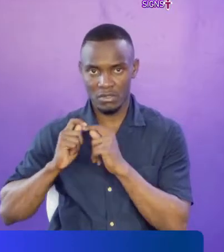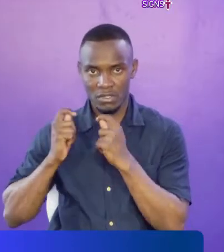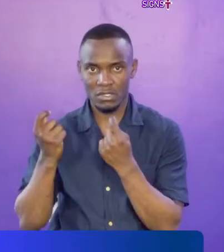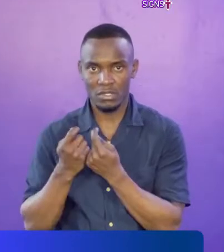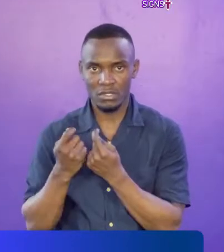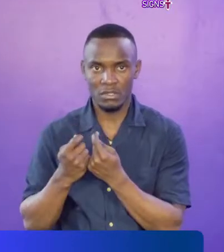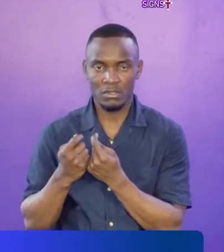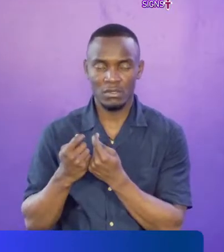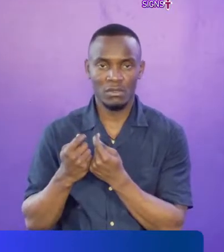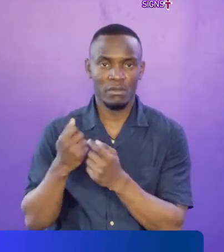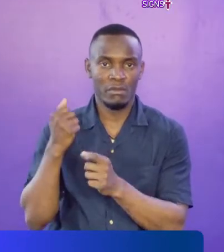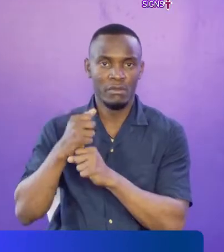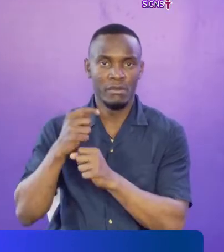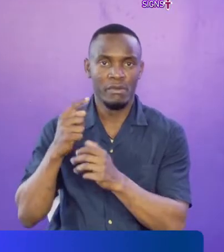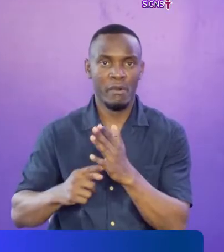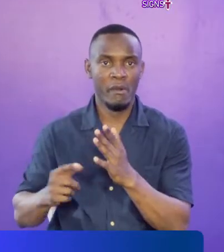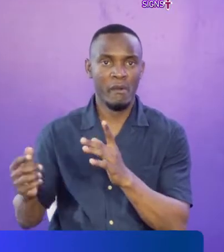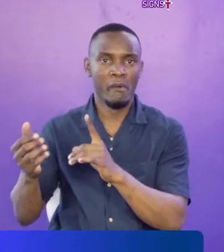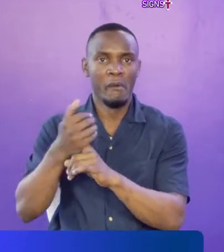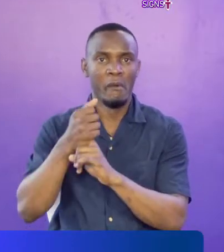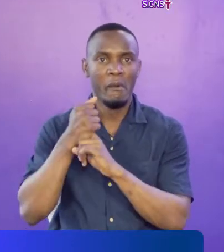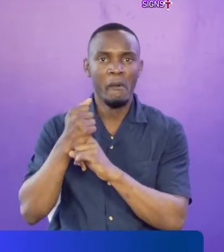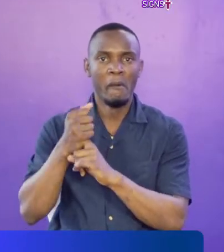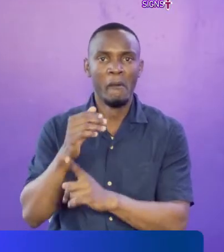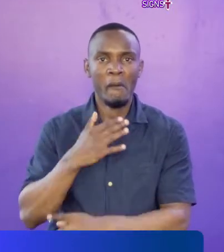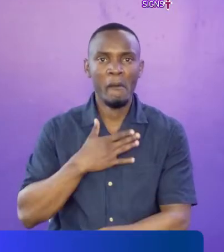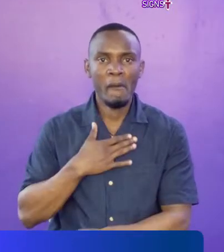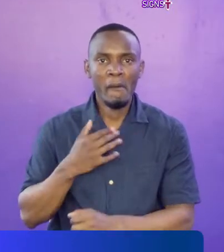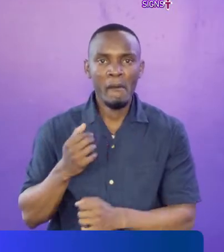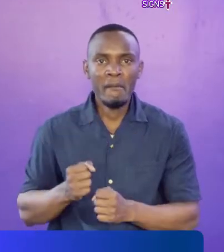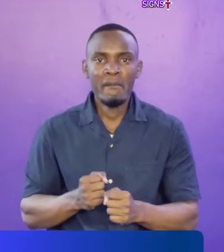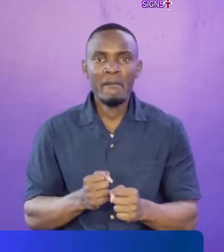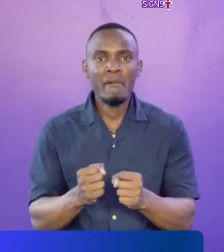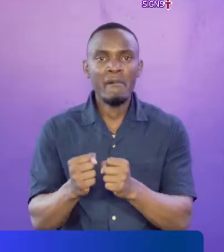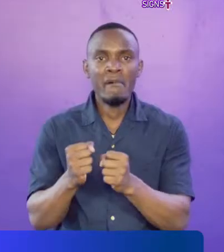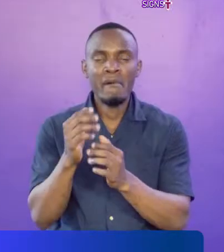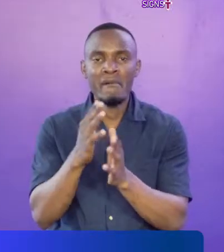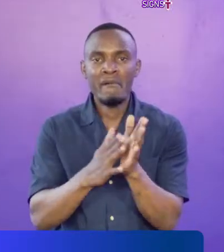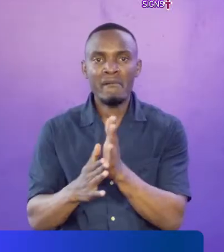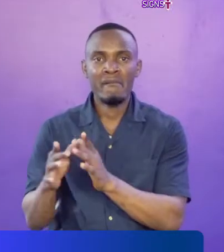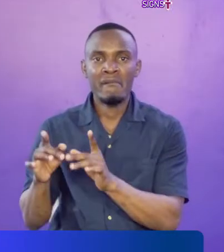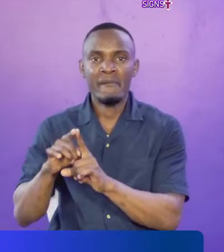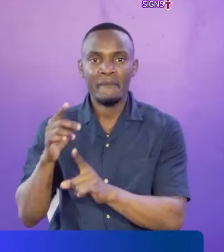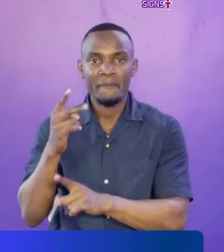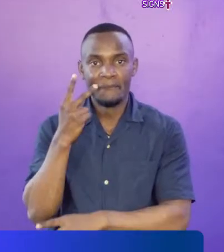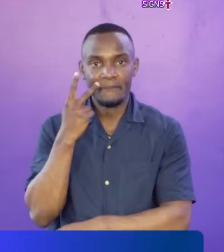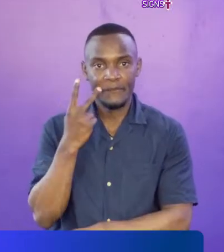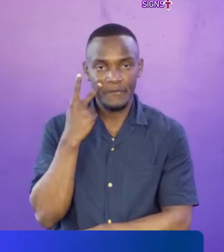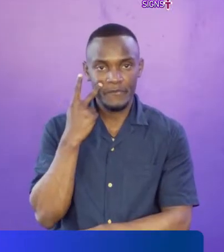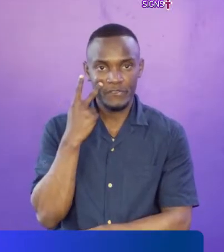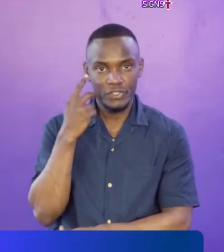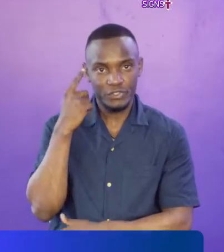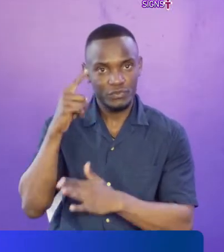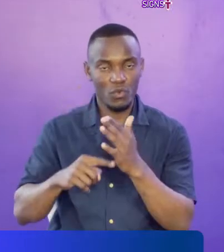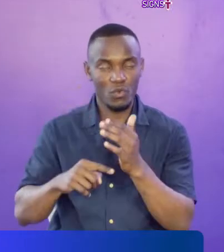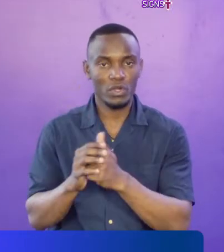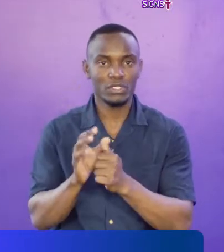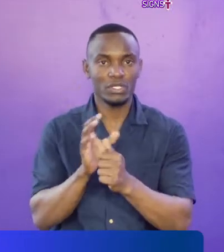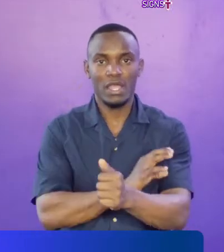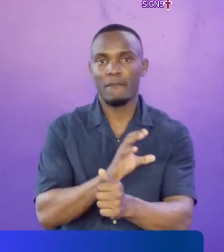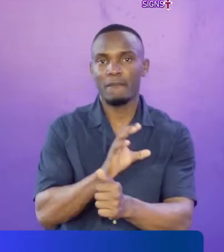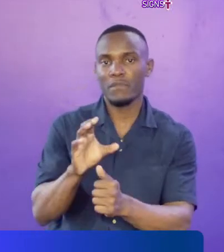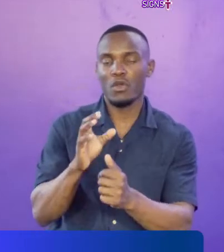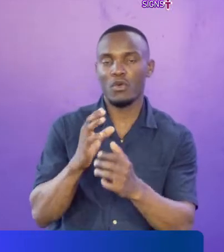to realize our strategic plan Yeah. and vision of empowered citizens by